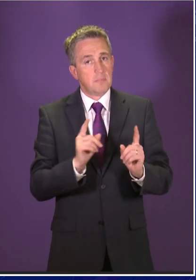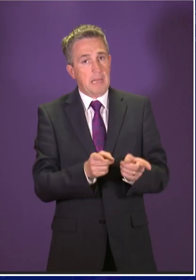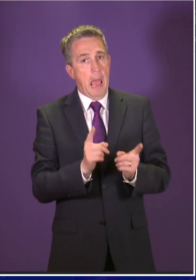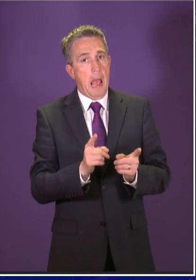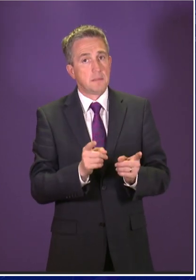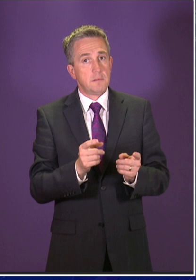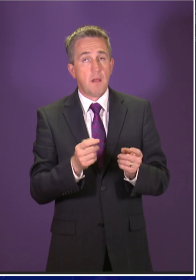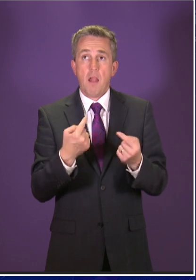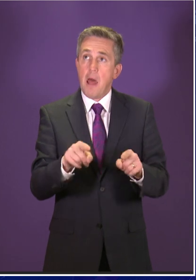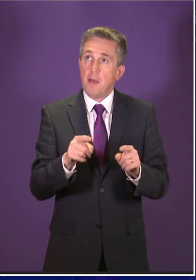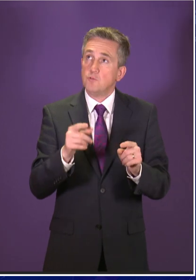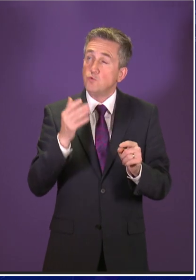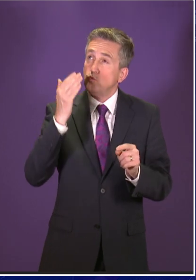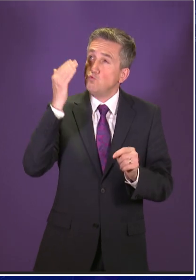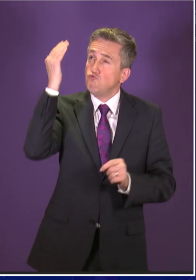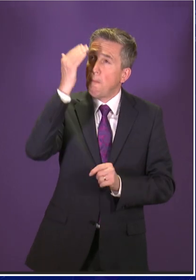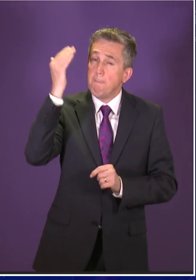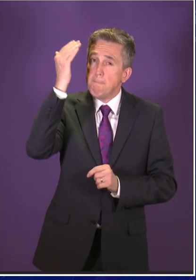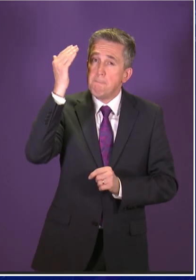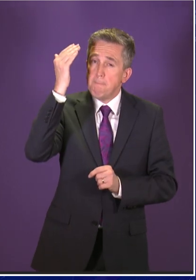perchance to dream.